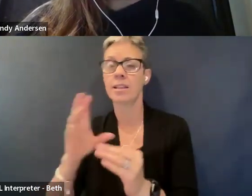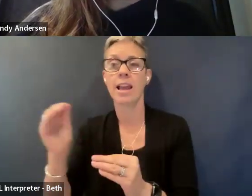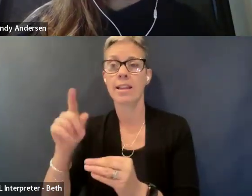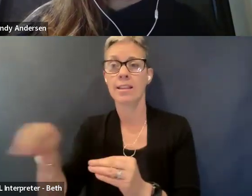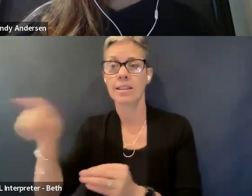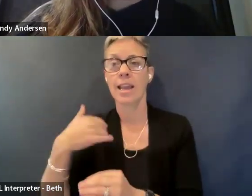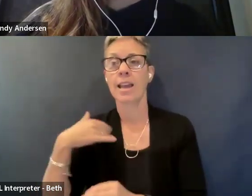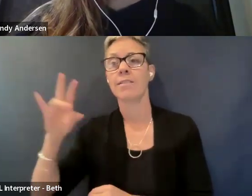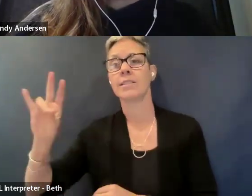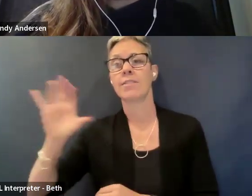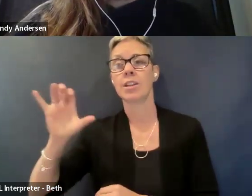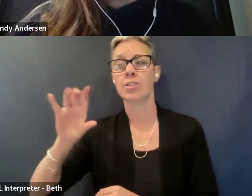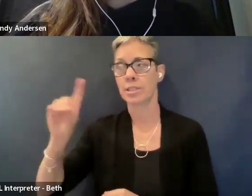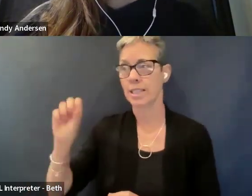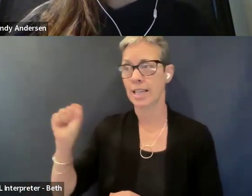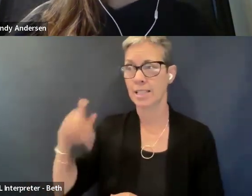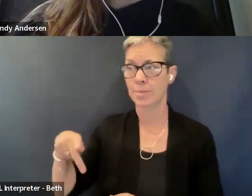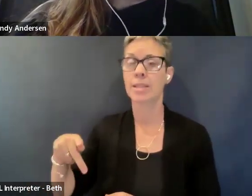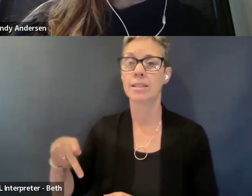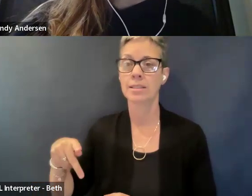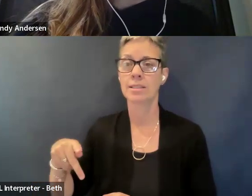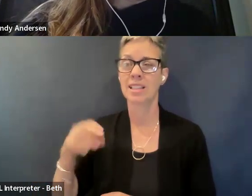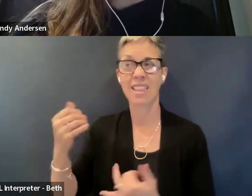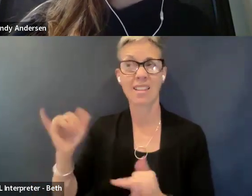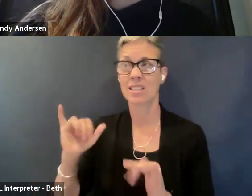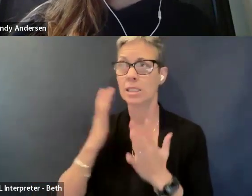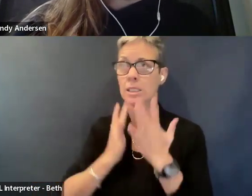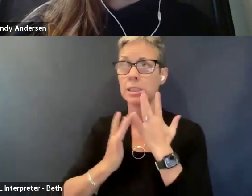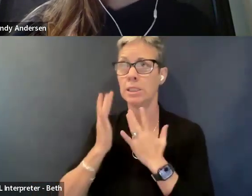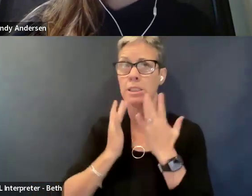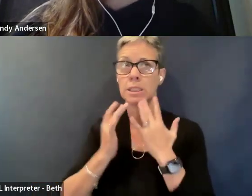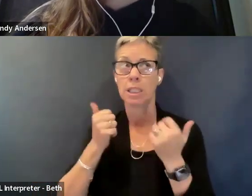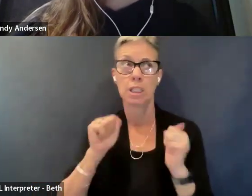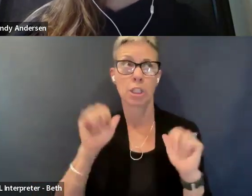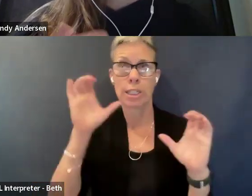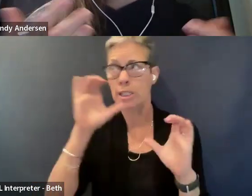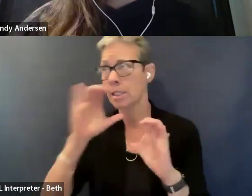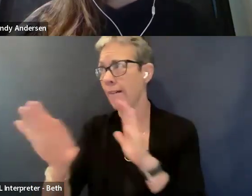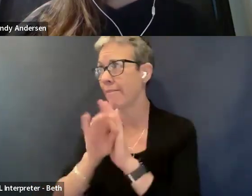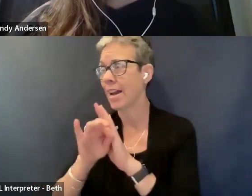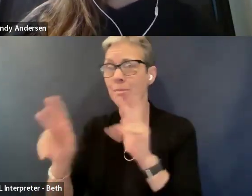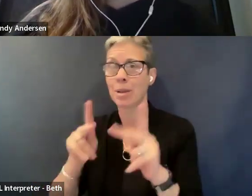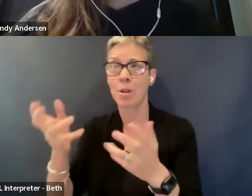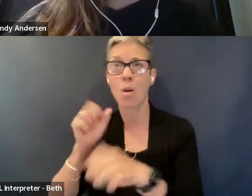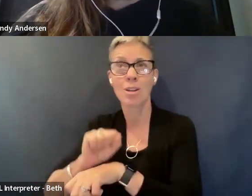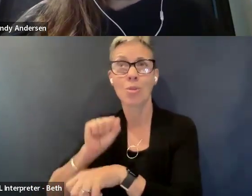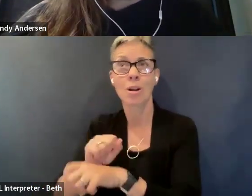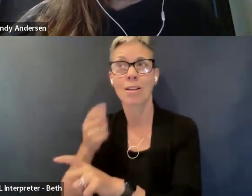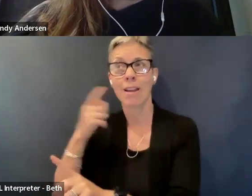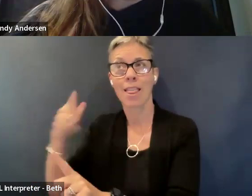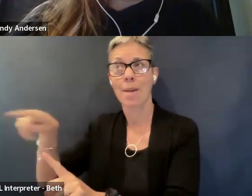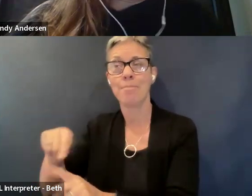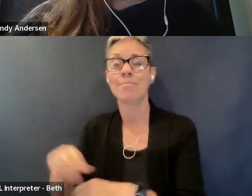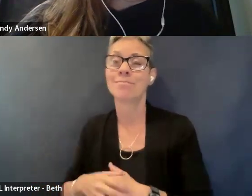700 DSPs, and they're still struggling to find workers for their